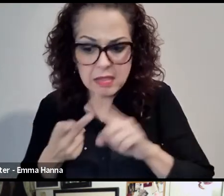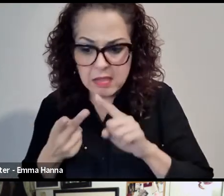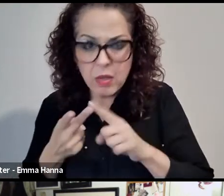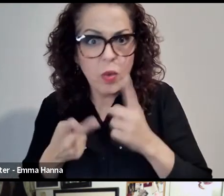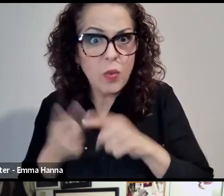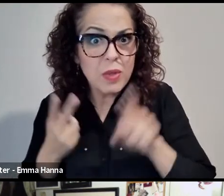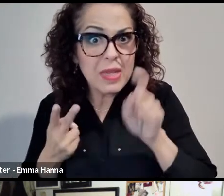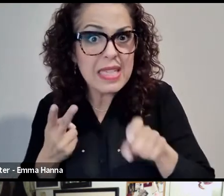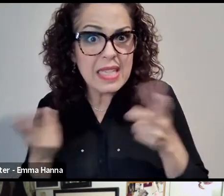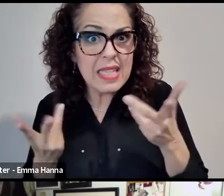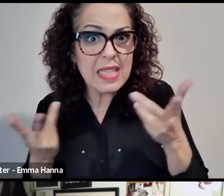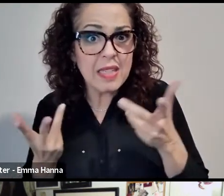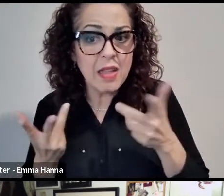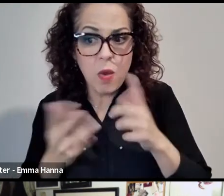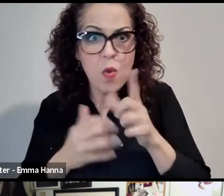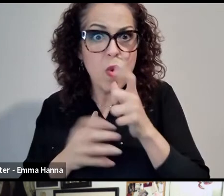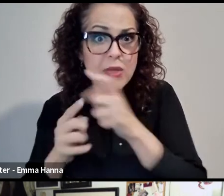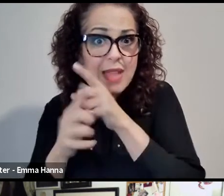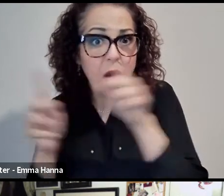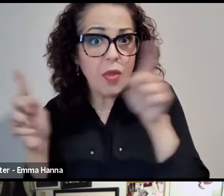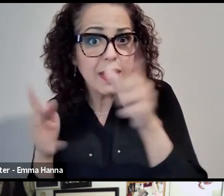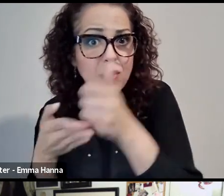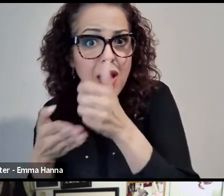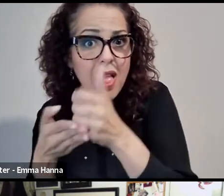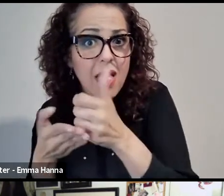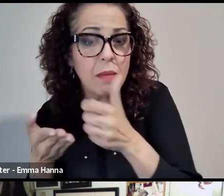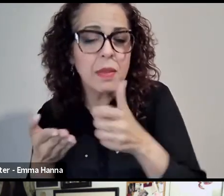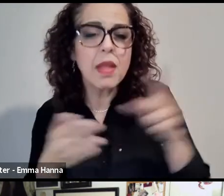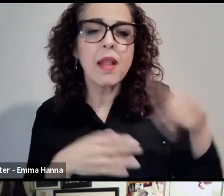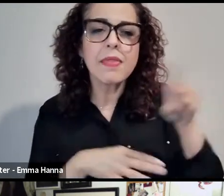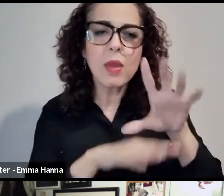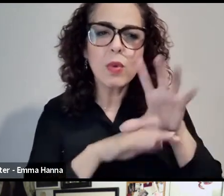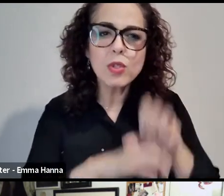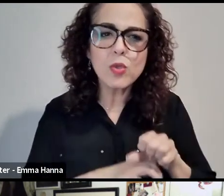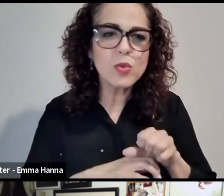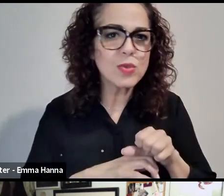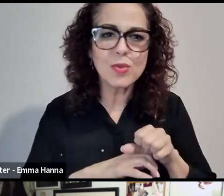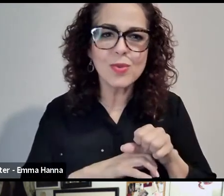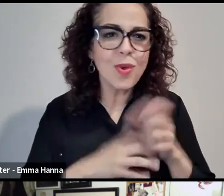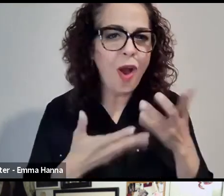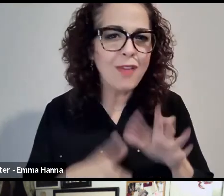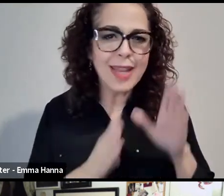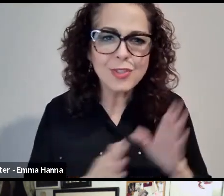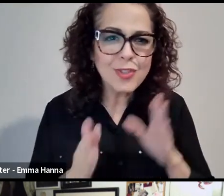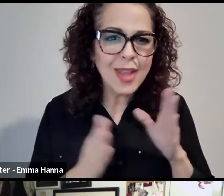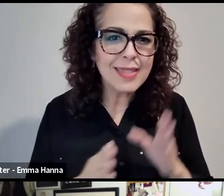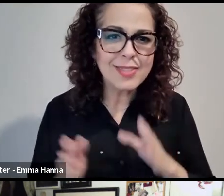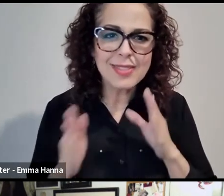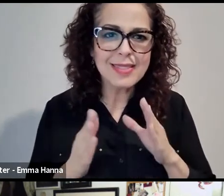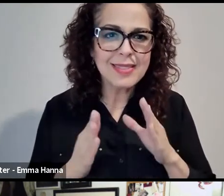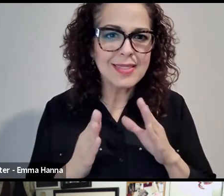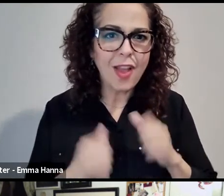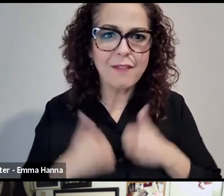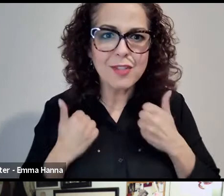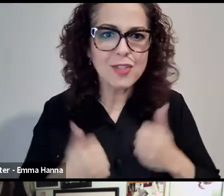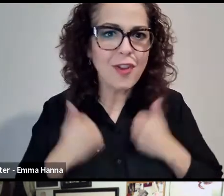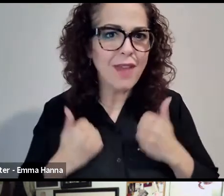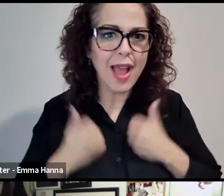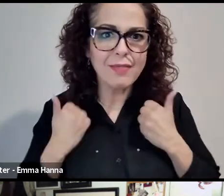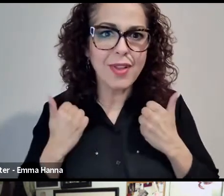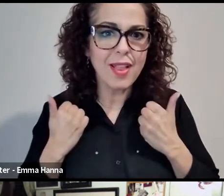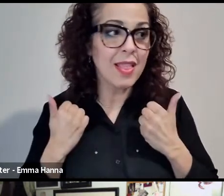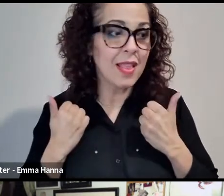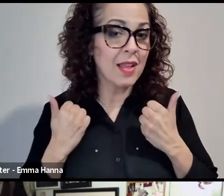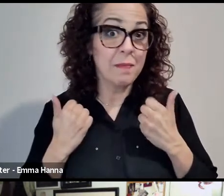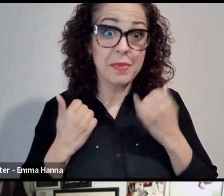help? They were used to the strategies of survival. If we must argue for our worth, then this is